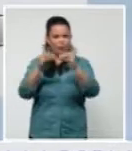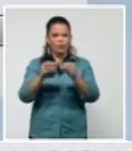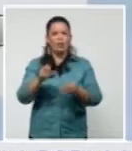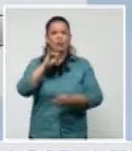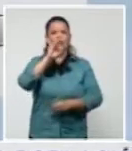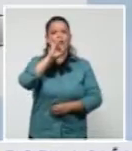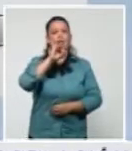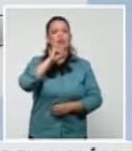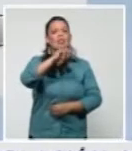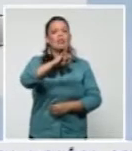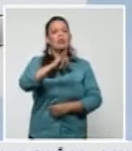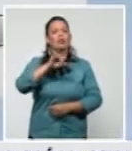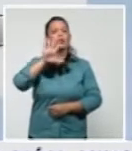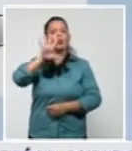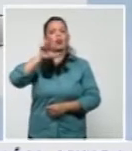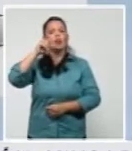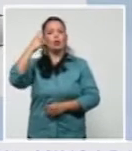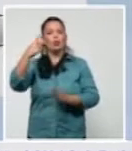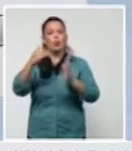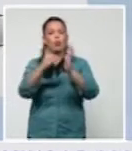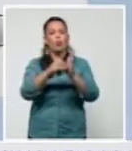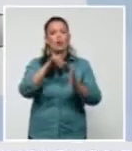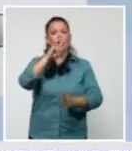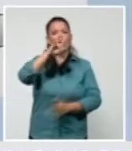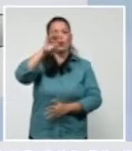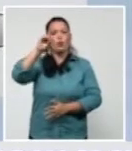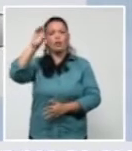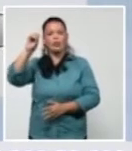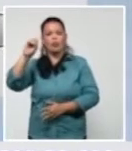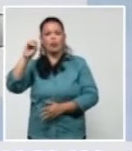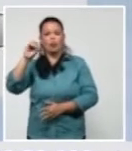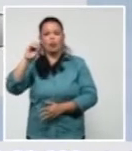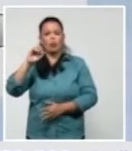yesterday, for a death toll in the Americas of